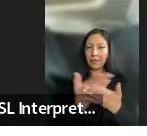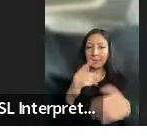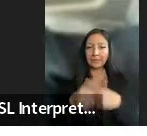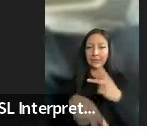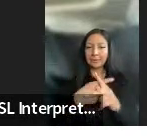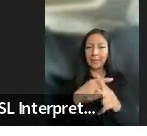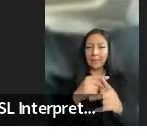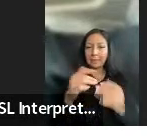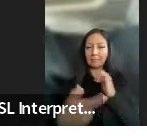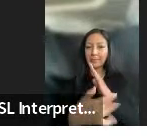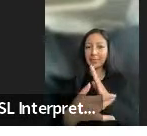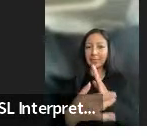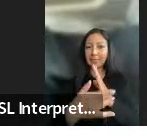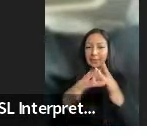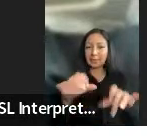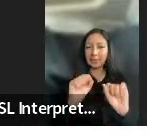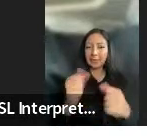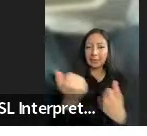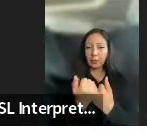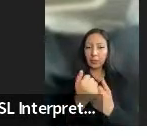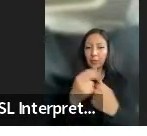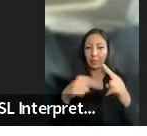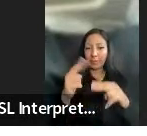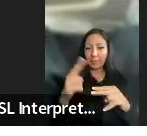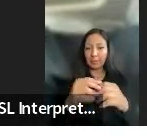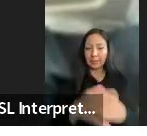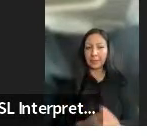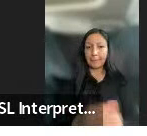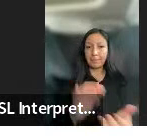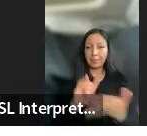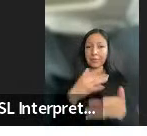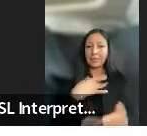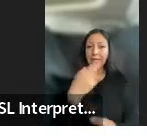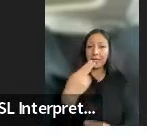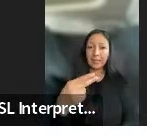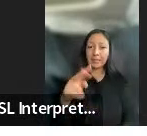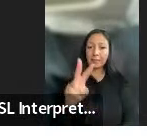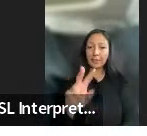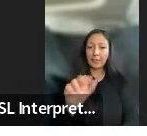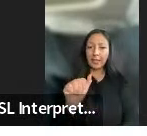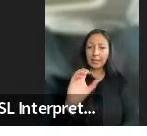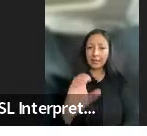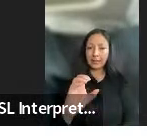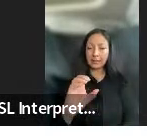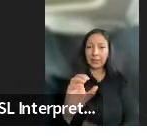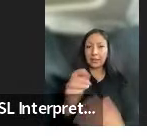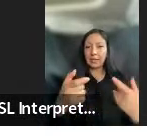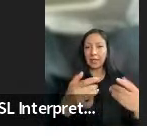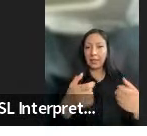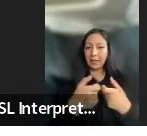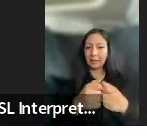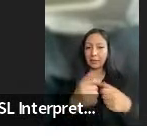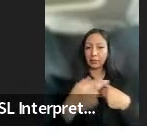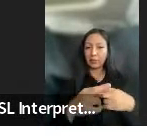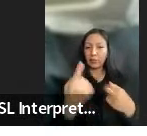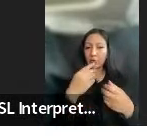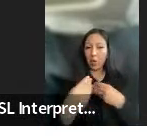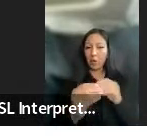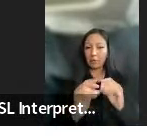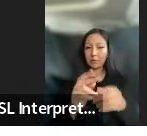spaces that support a building. So that's like HVAC and electrical rooms in a typical, for example, office